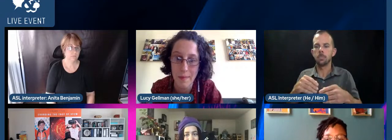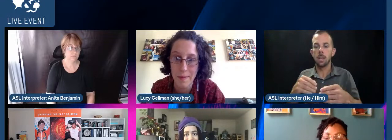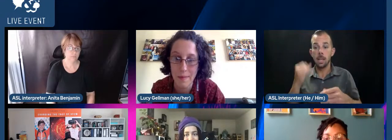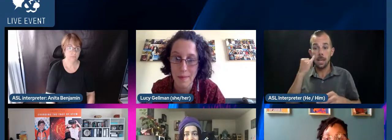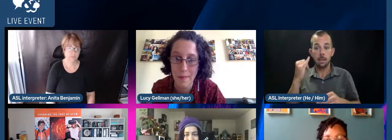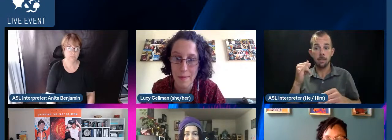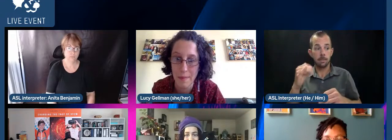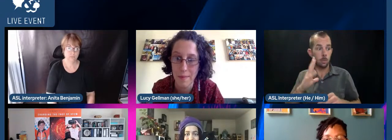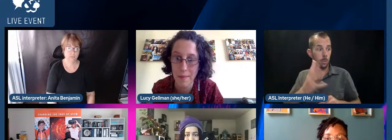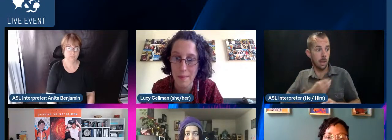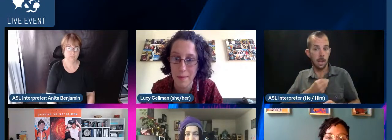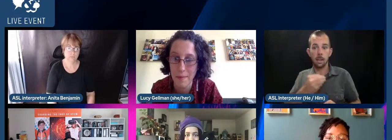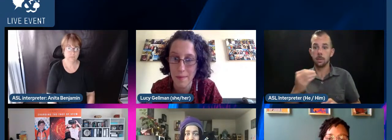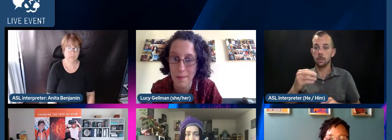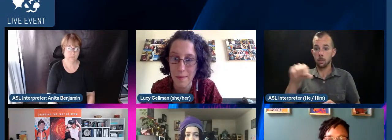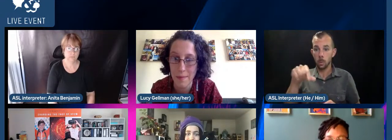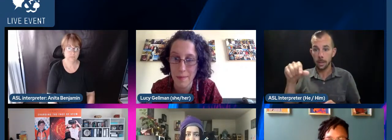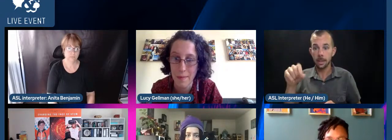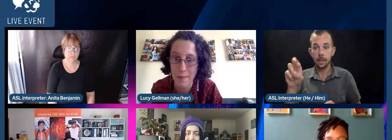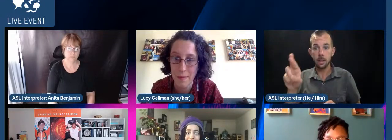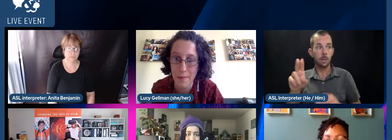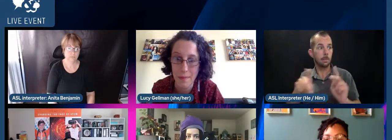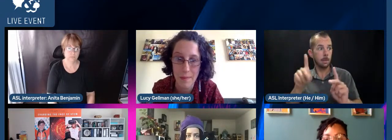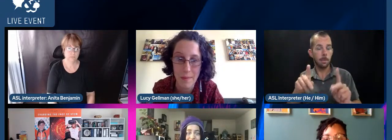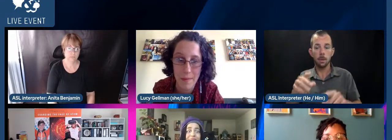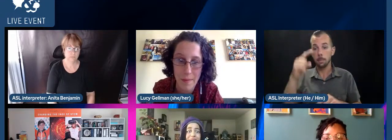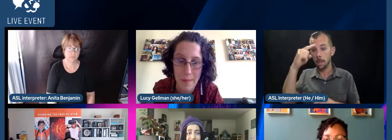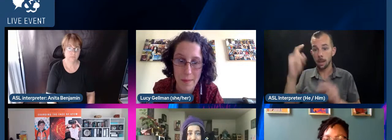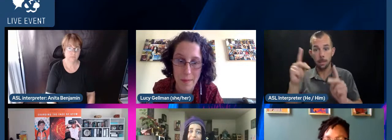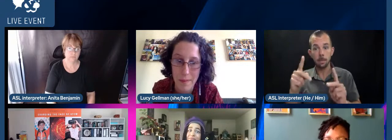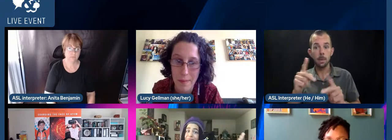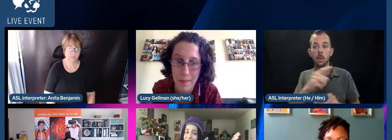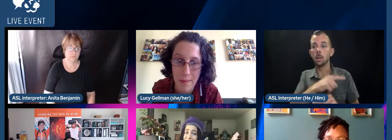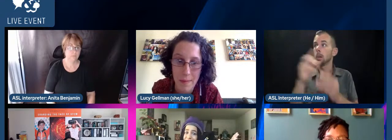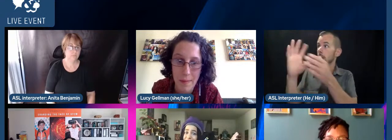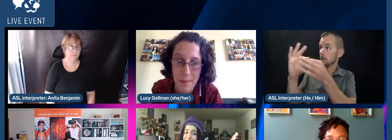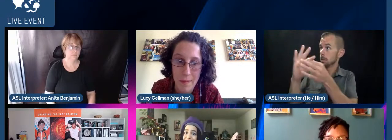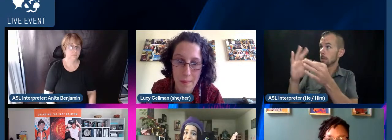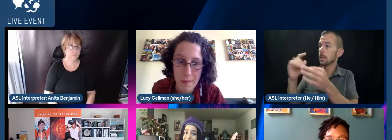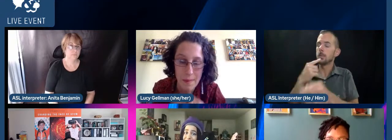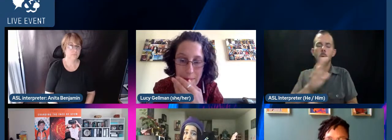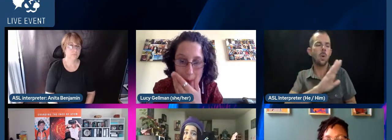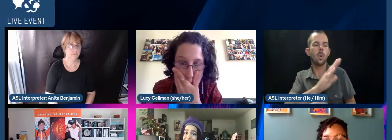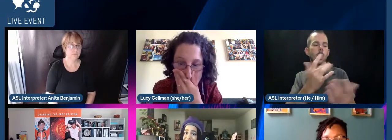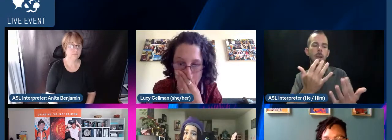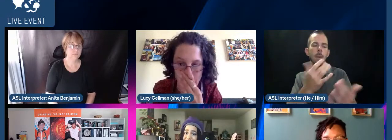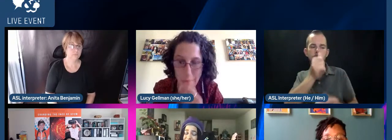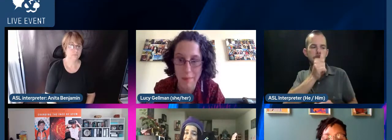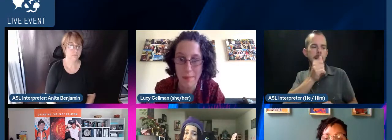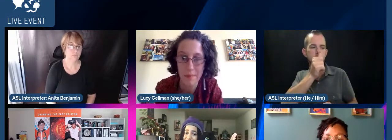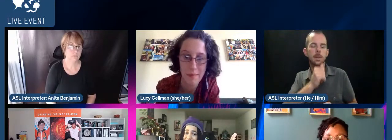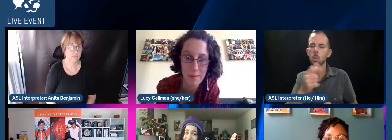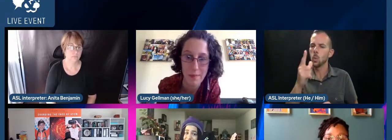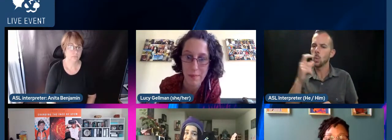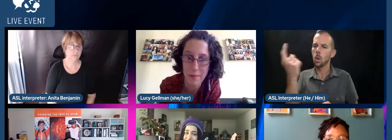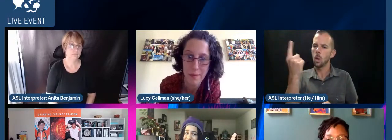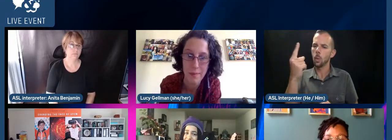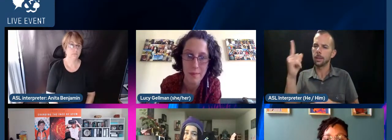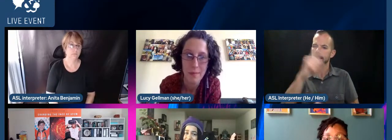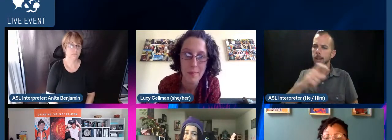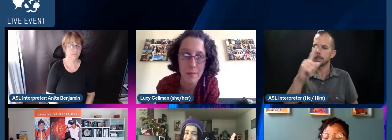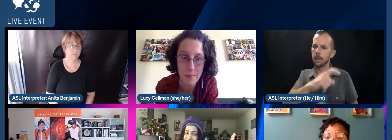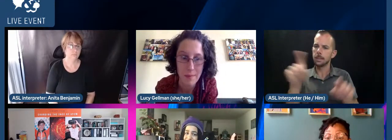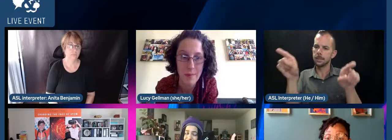queer people or Black people? How often are they asked to be patient? It's always certain groups of people who are already oppressed waiting and waiting. And I think that for